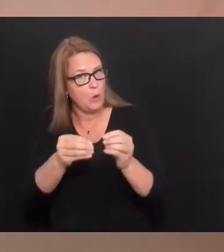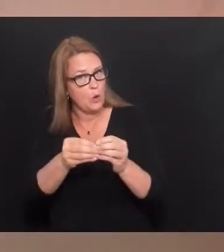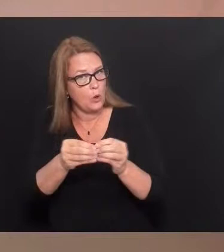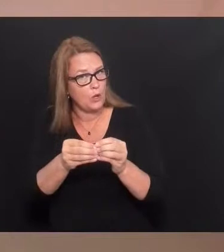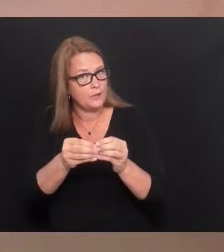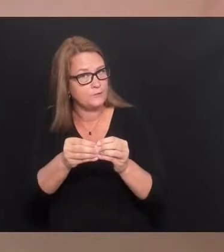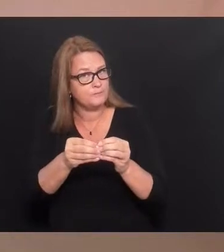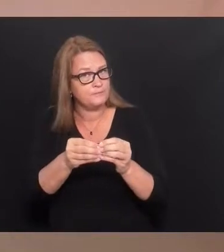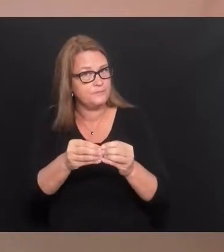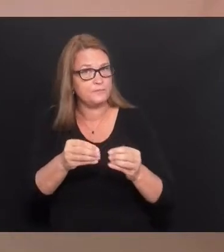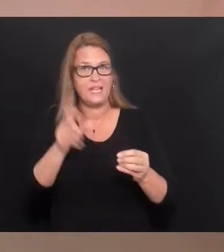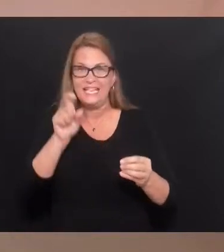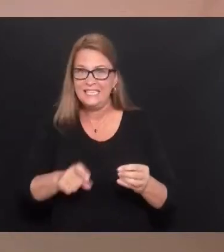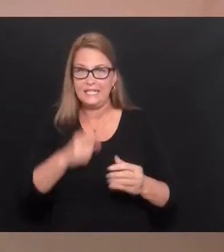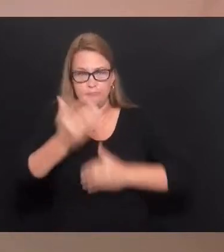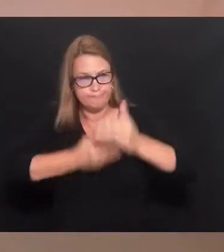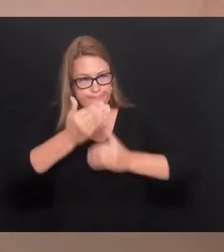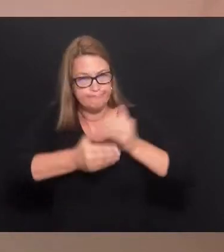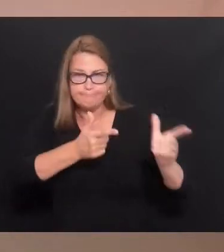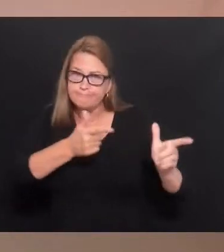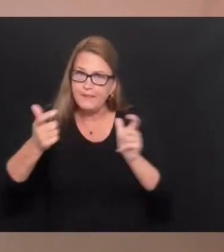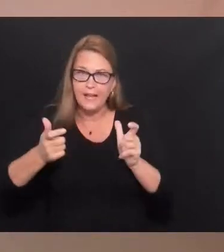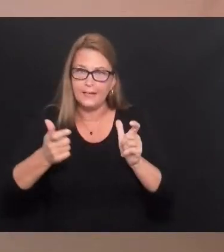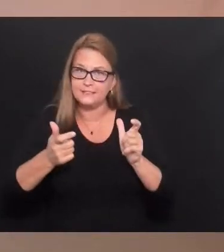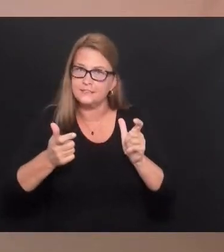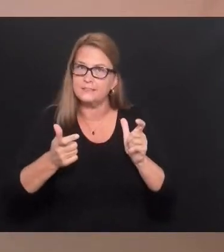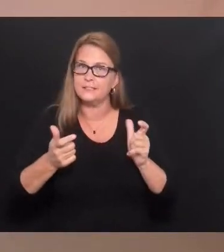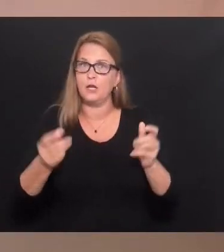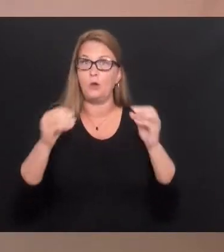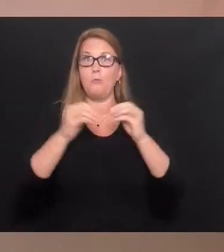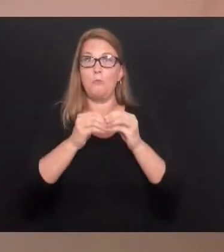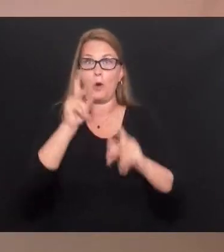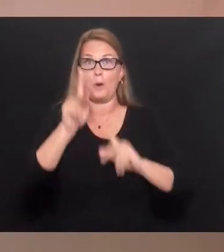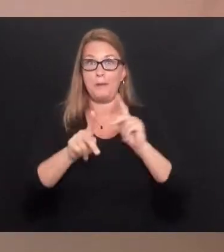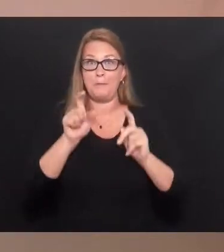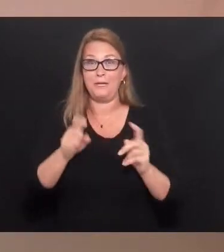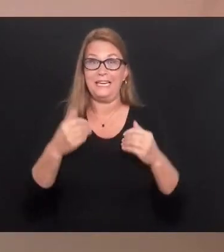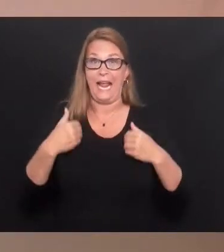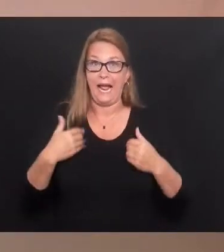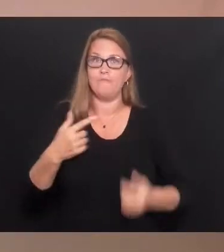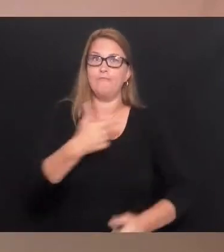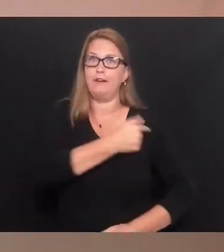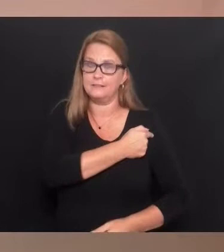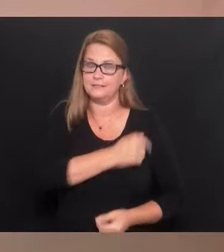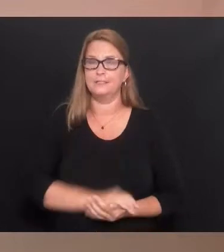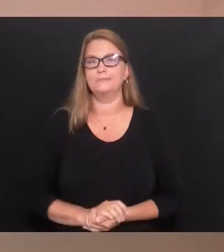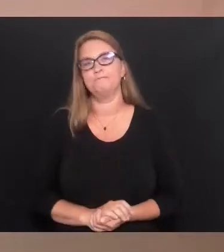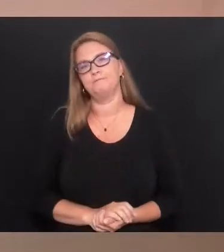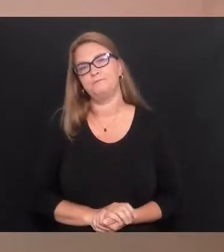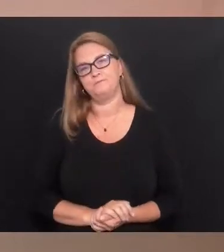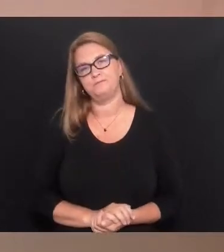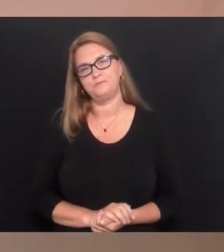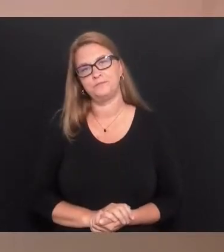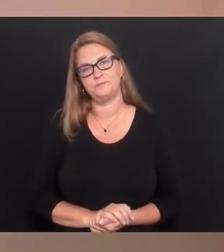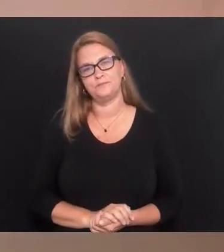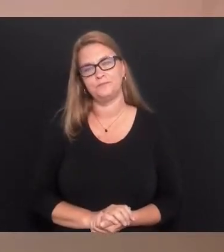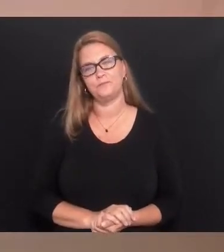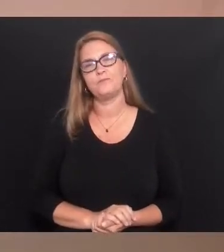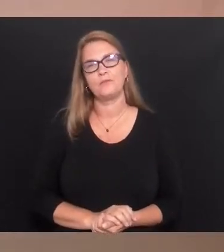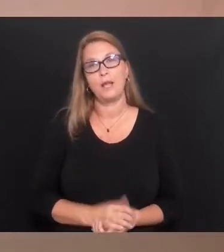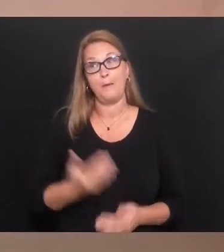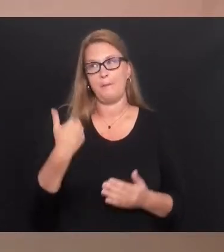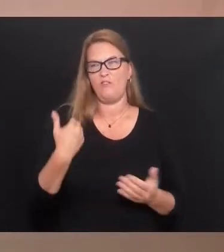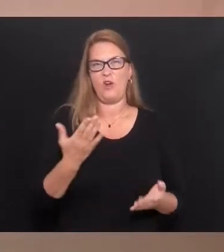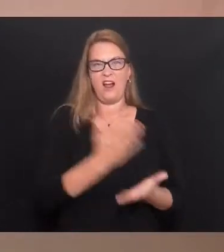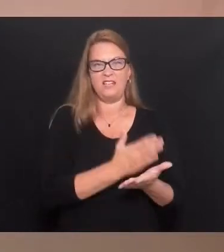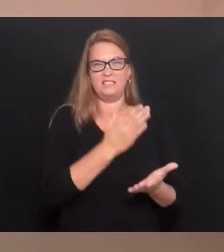to get faster at this. We've got to get more people educated. And let me put it, to close out and put it in this context for you.